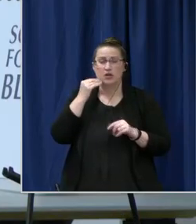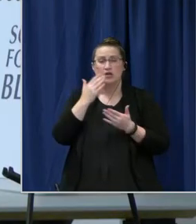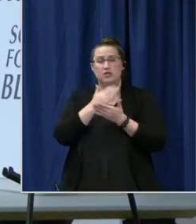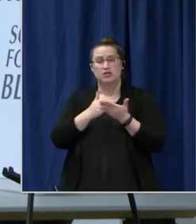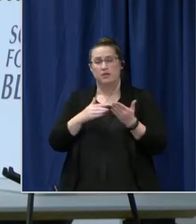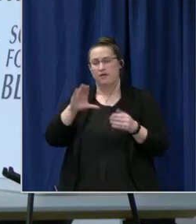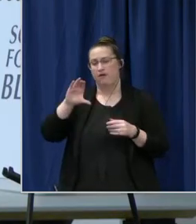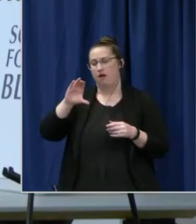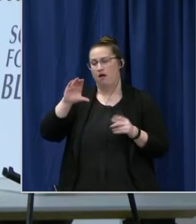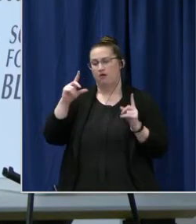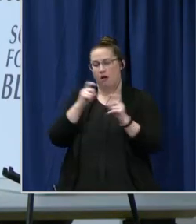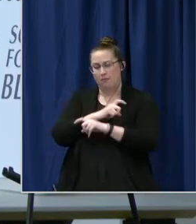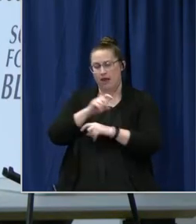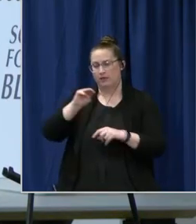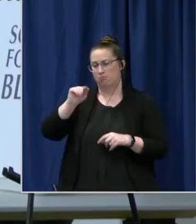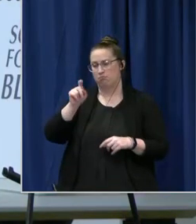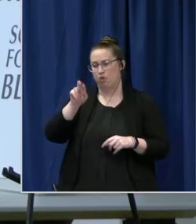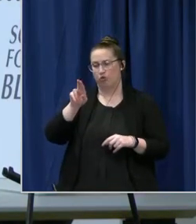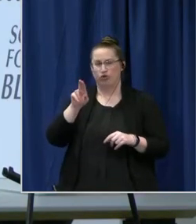motor impairments, that